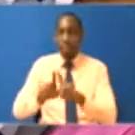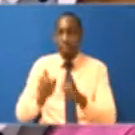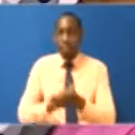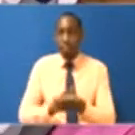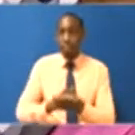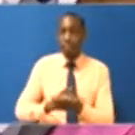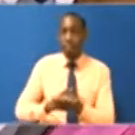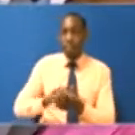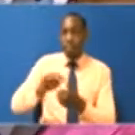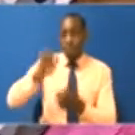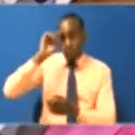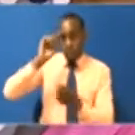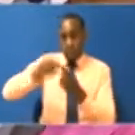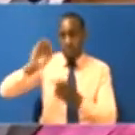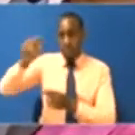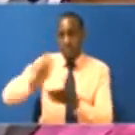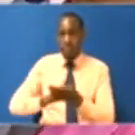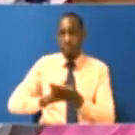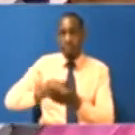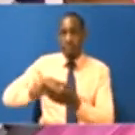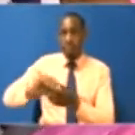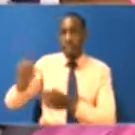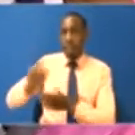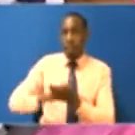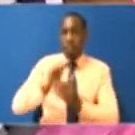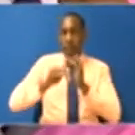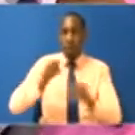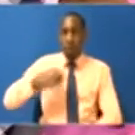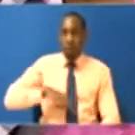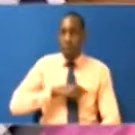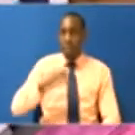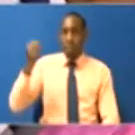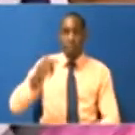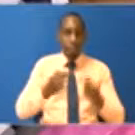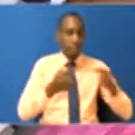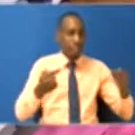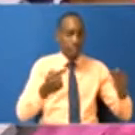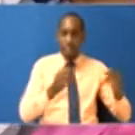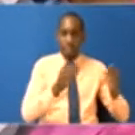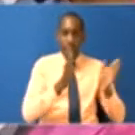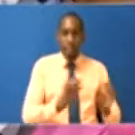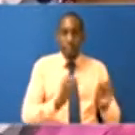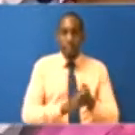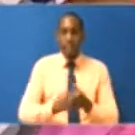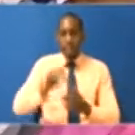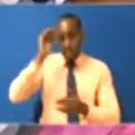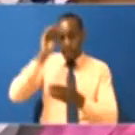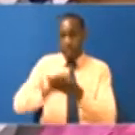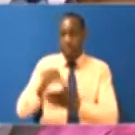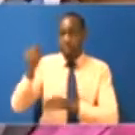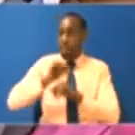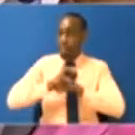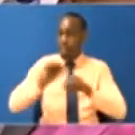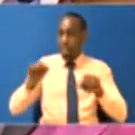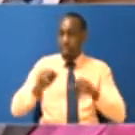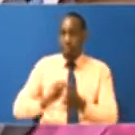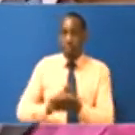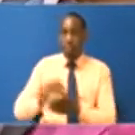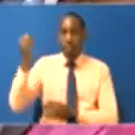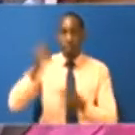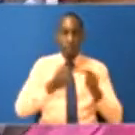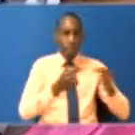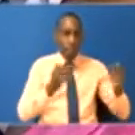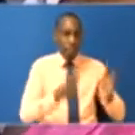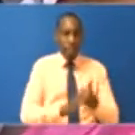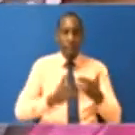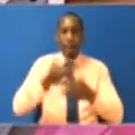the city nairobi's for all of us uh politics is not an enmity i believe in cia safety politics is not enmity